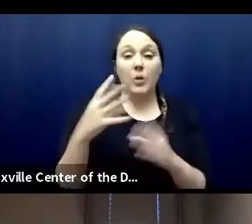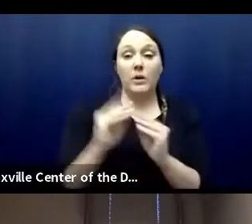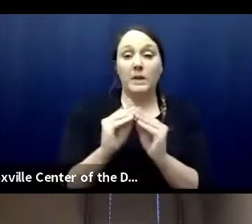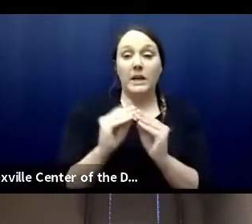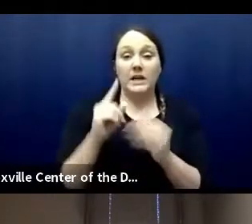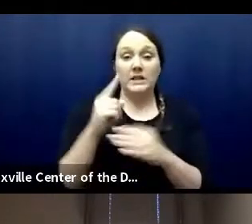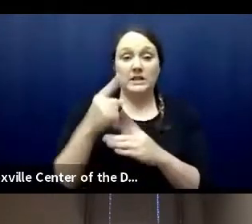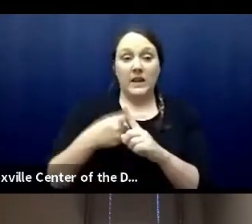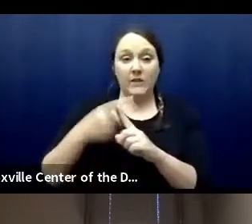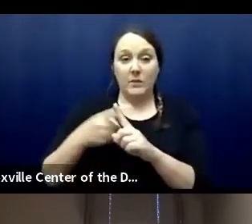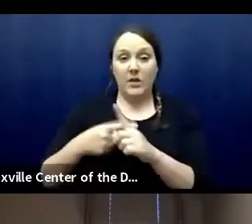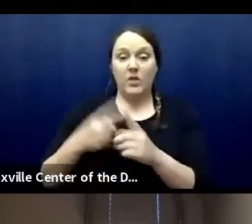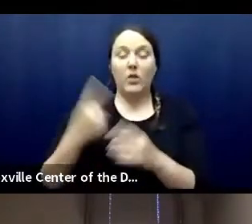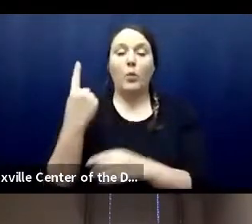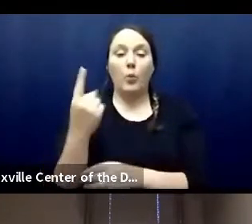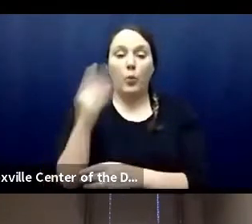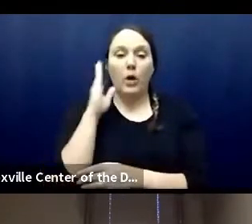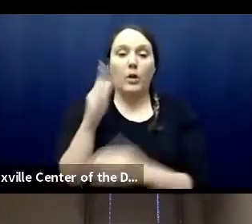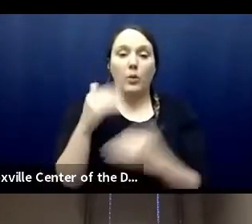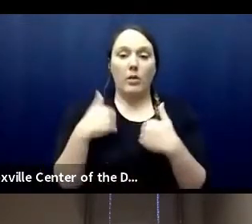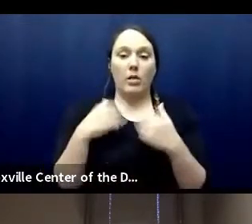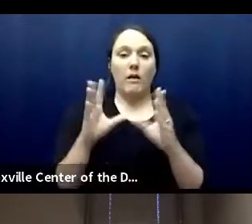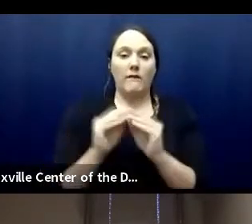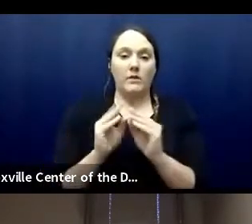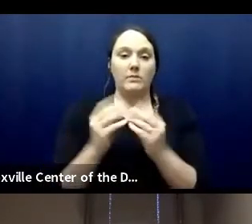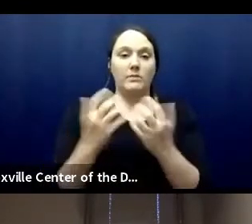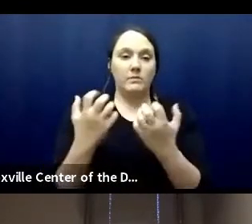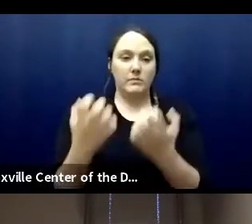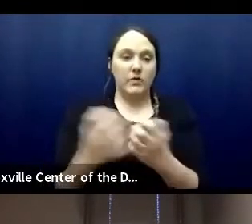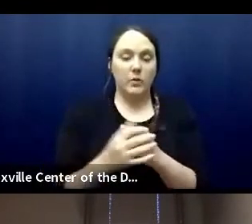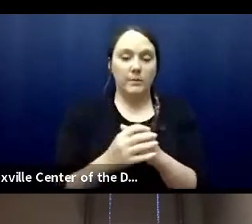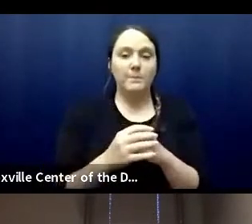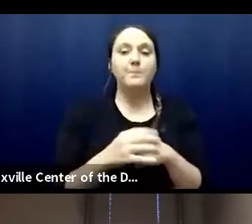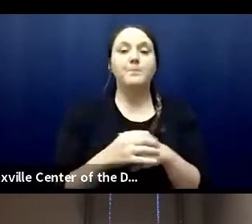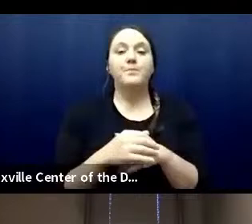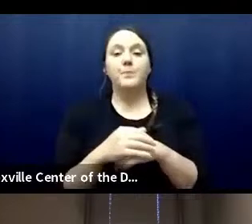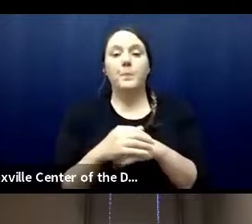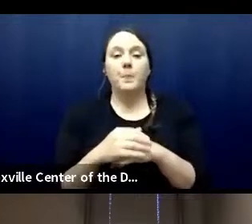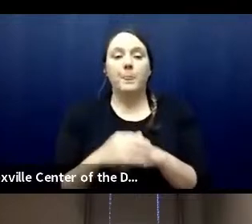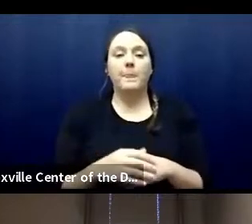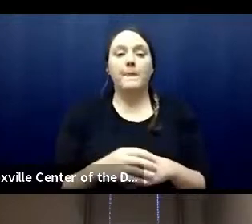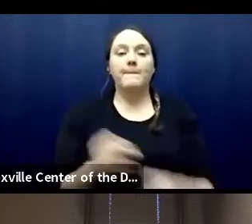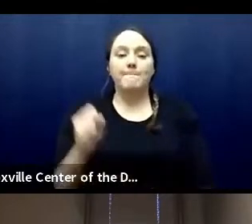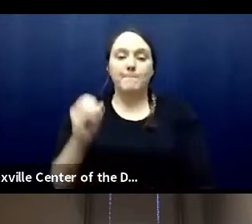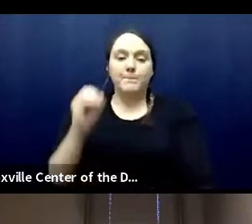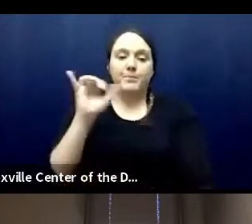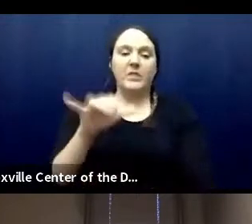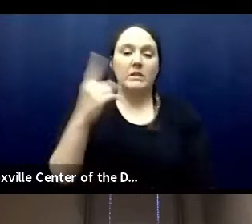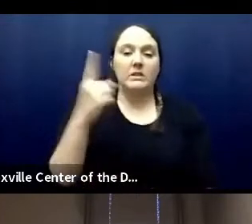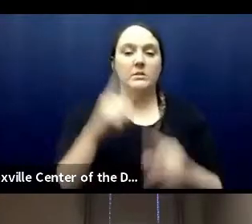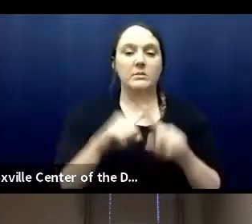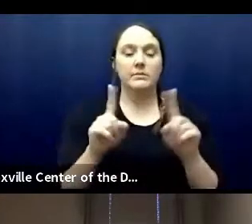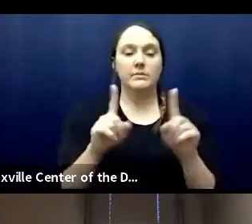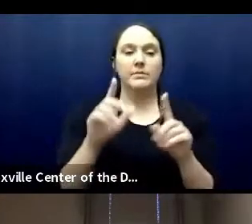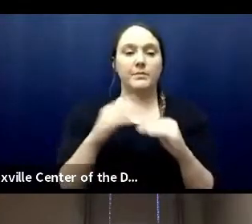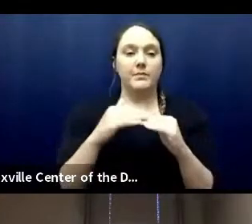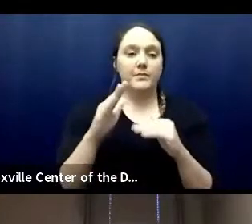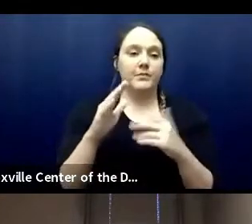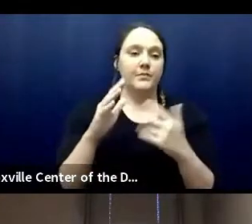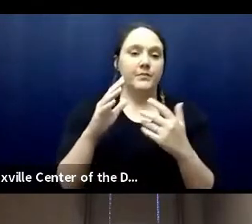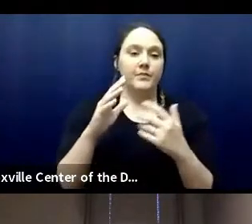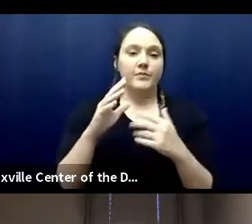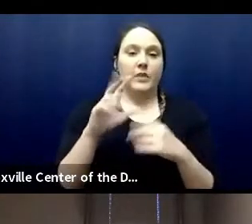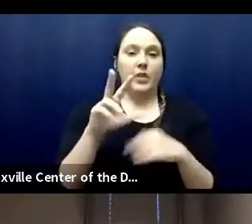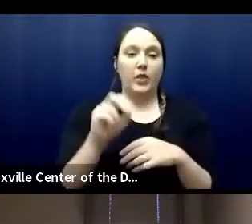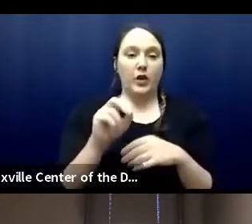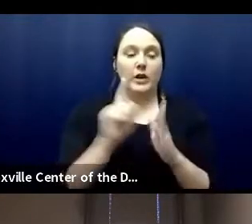of those meetings will have a public forum. So that's the one thing that's a little different in here, and it's elucidated, and it's for 30 minutes,